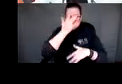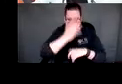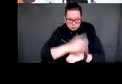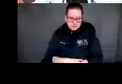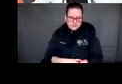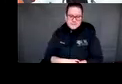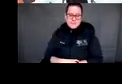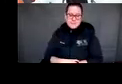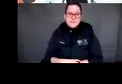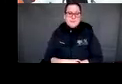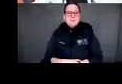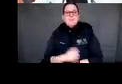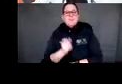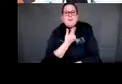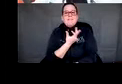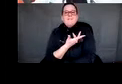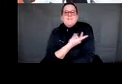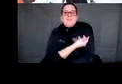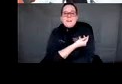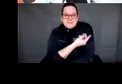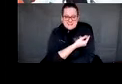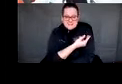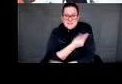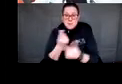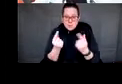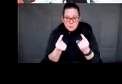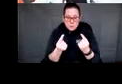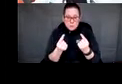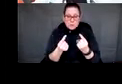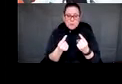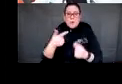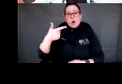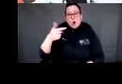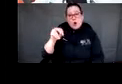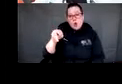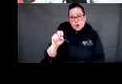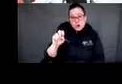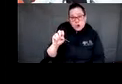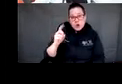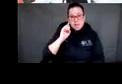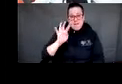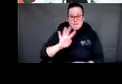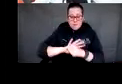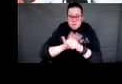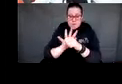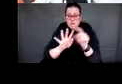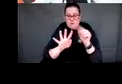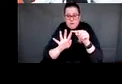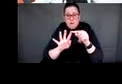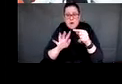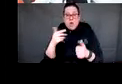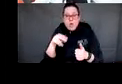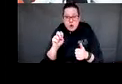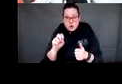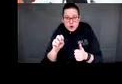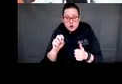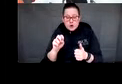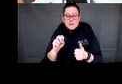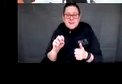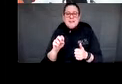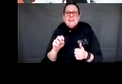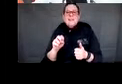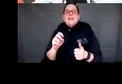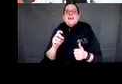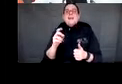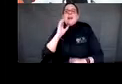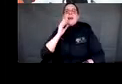what these vaccines does is that it takes the gene of that spike protein and it delivers